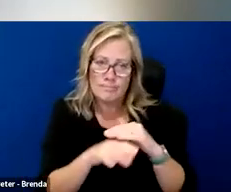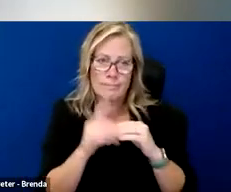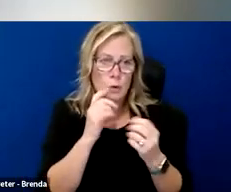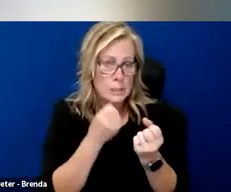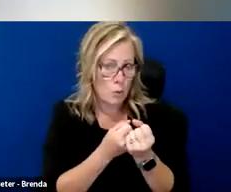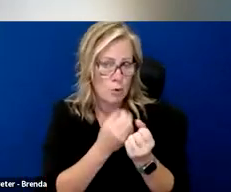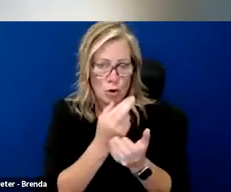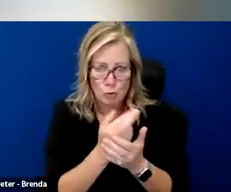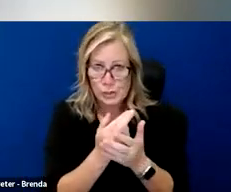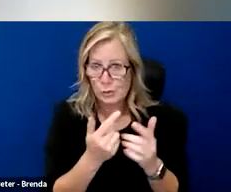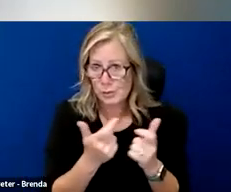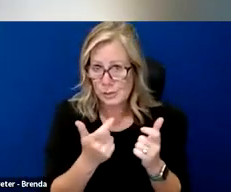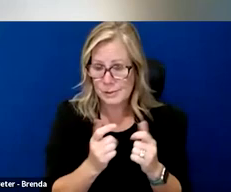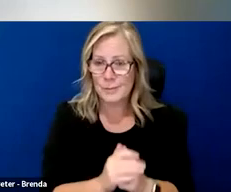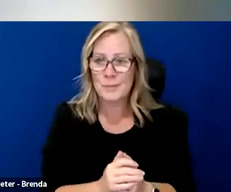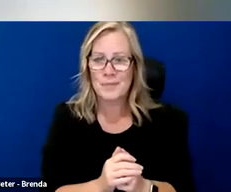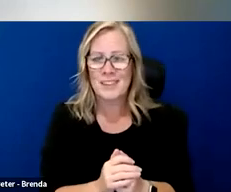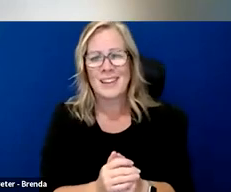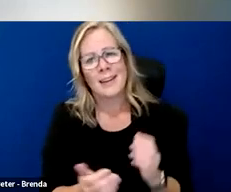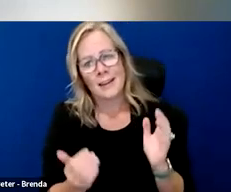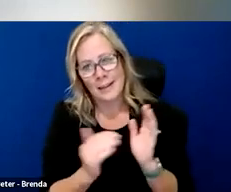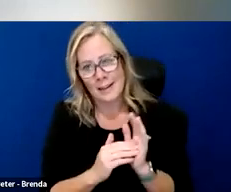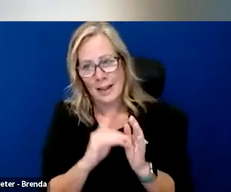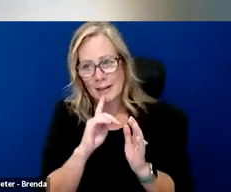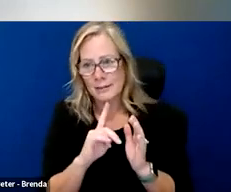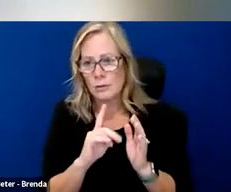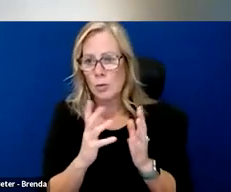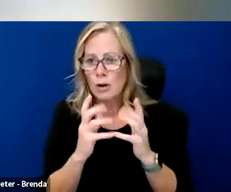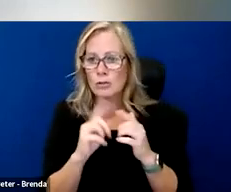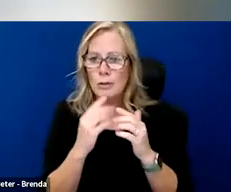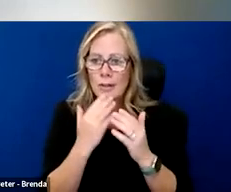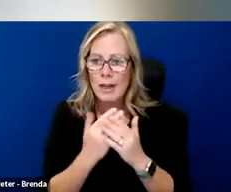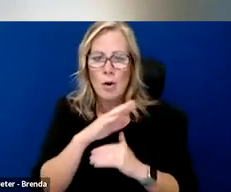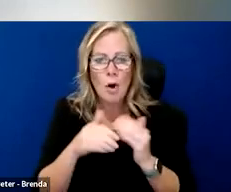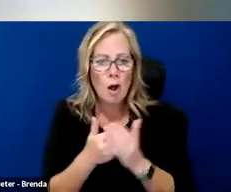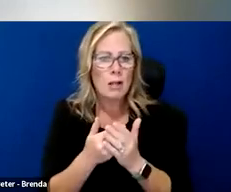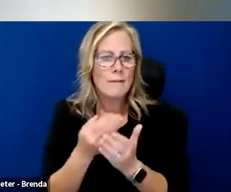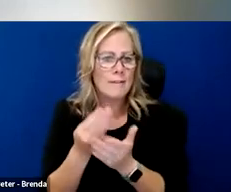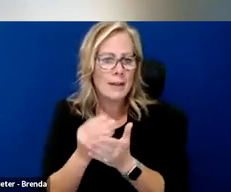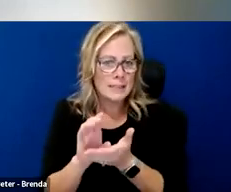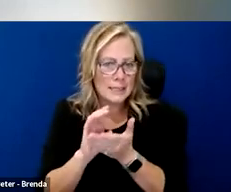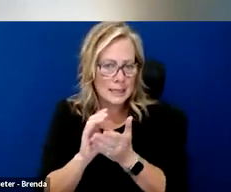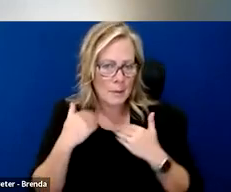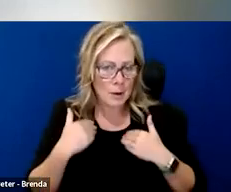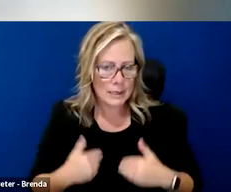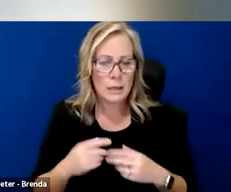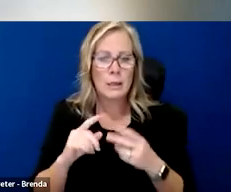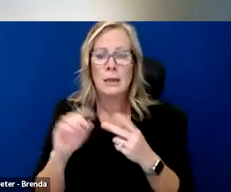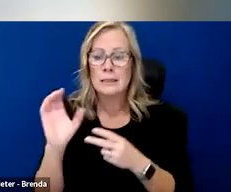support. Once again, I would like to thank our partners and our funders, the United Way and the City of Vancouver,